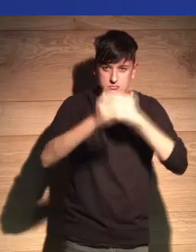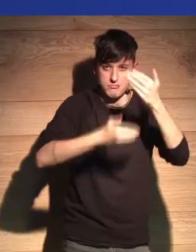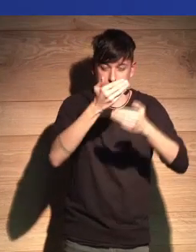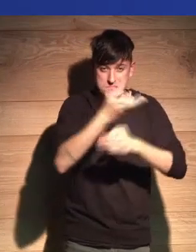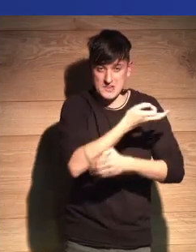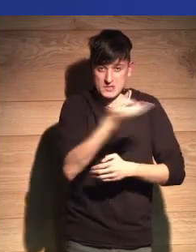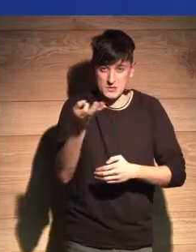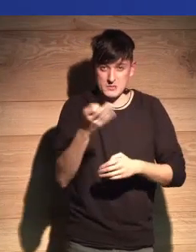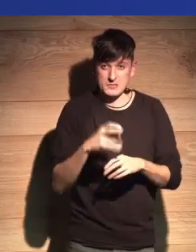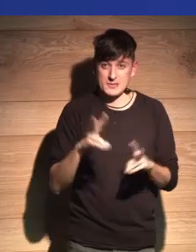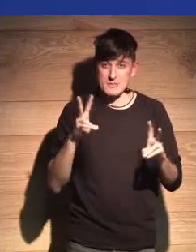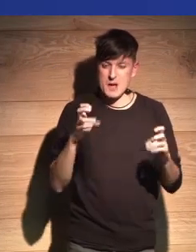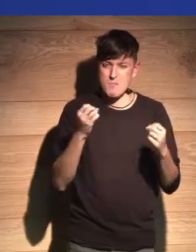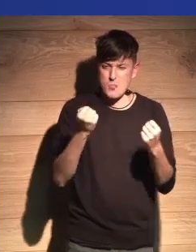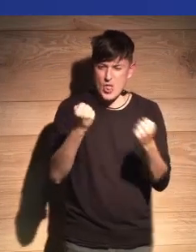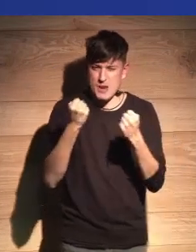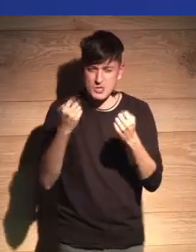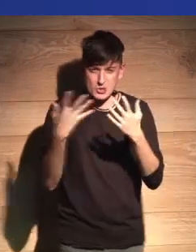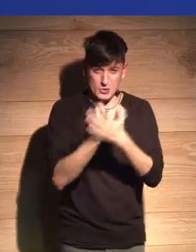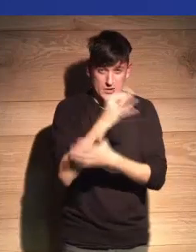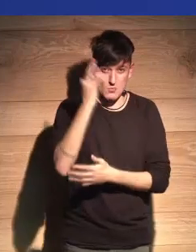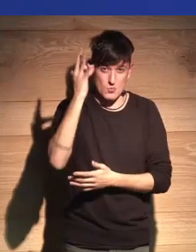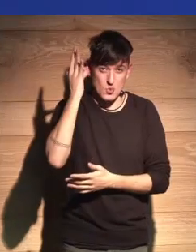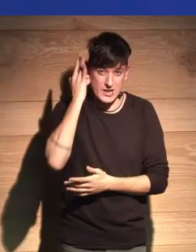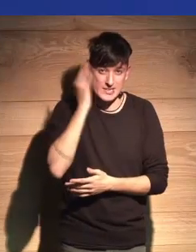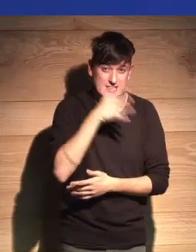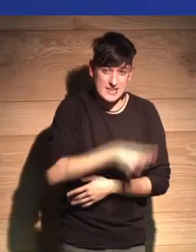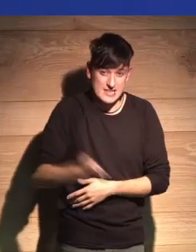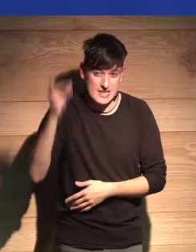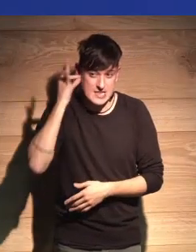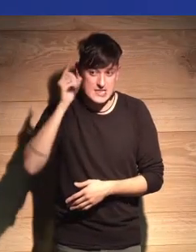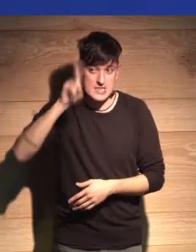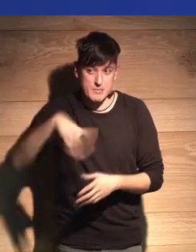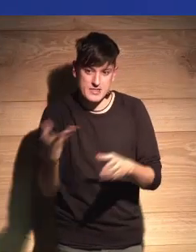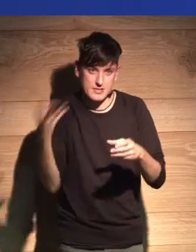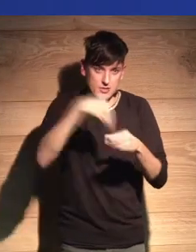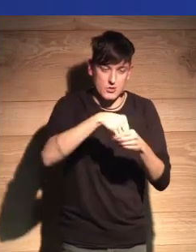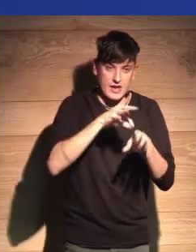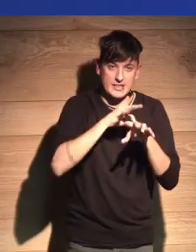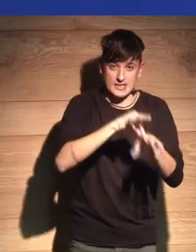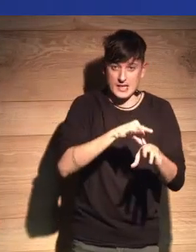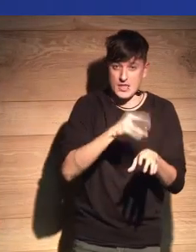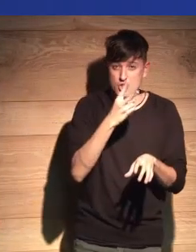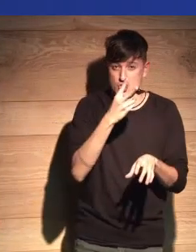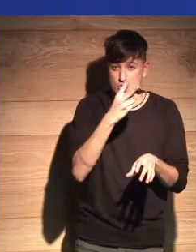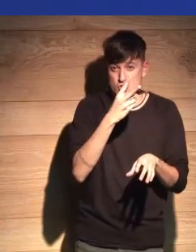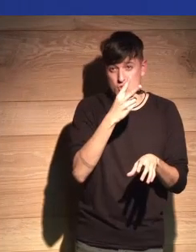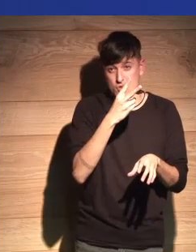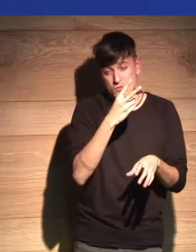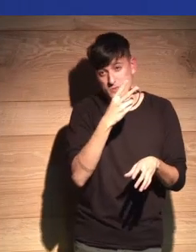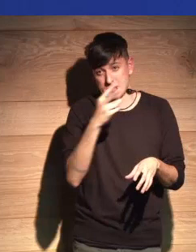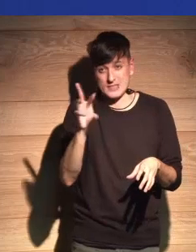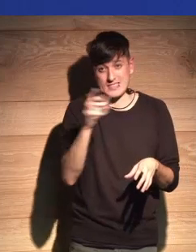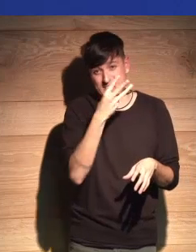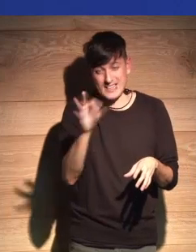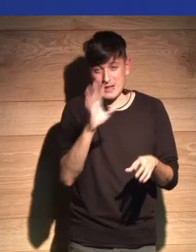Gender equality, empowerment of all women and girls is also part of a 2030